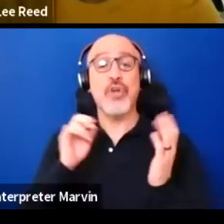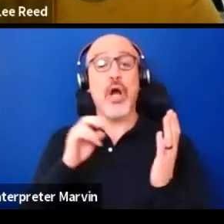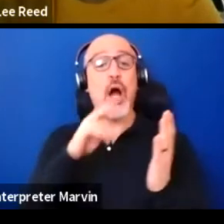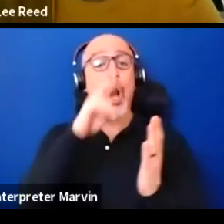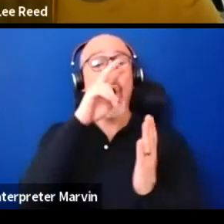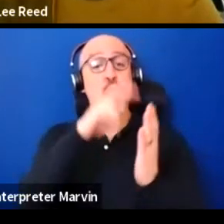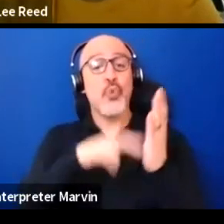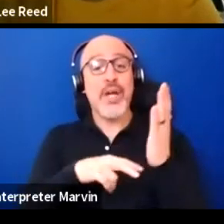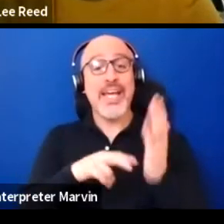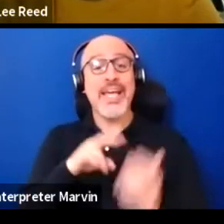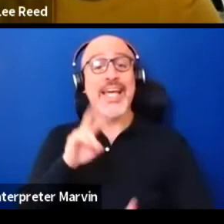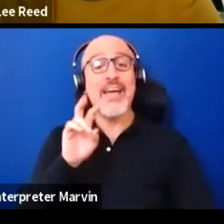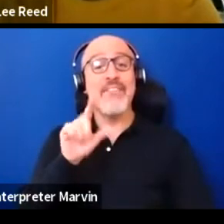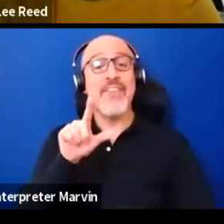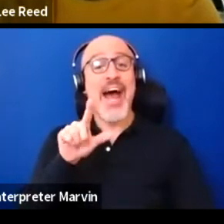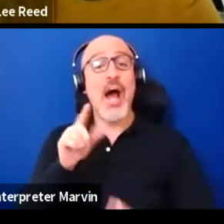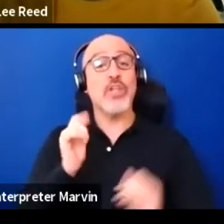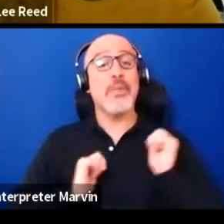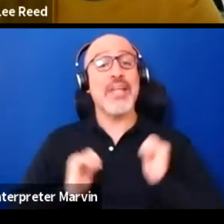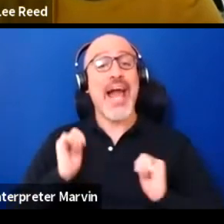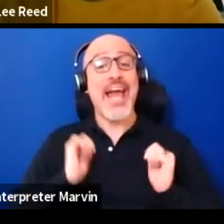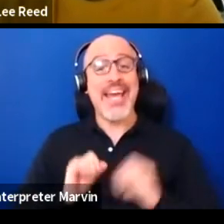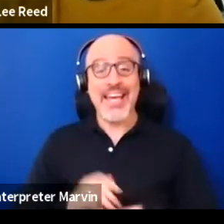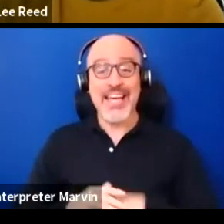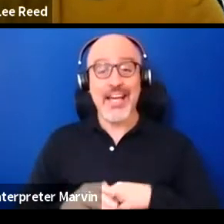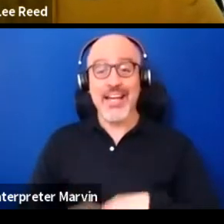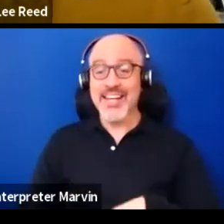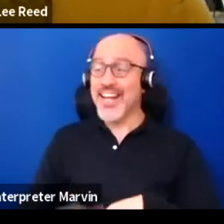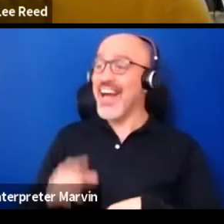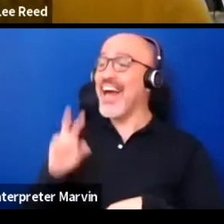What? Thank you for the plug, Deidre.